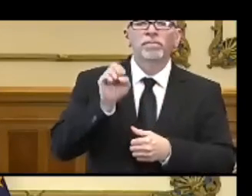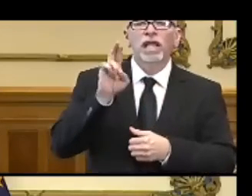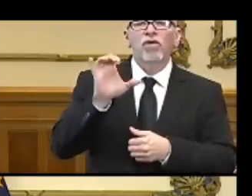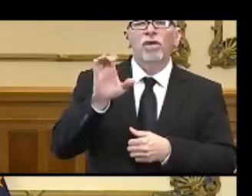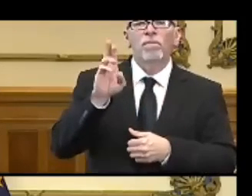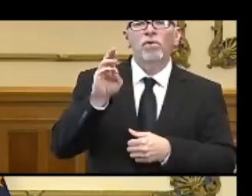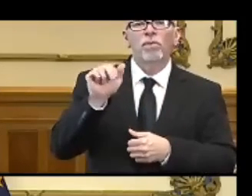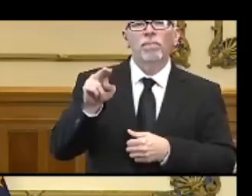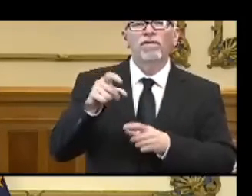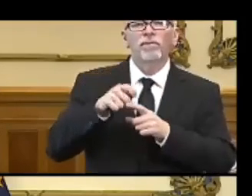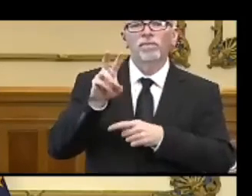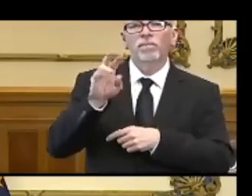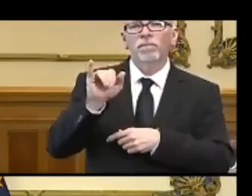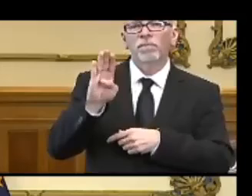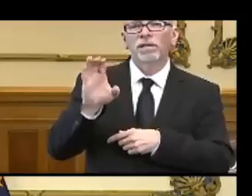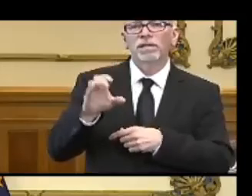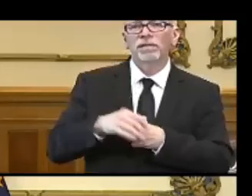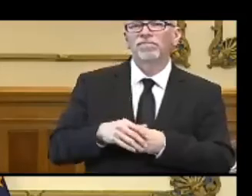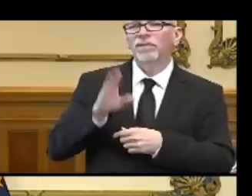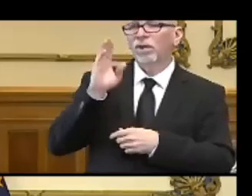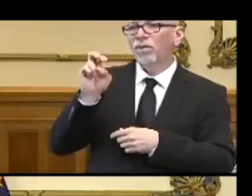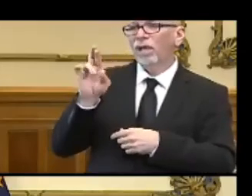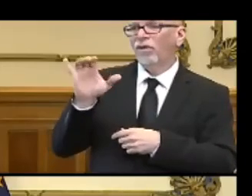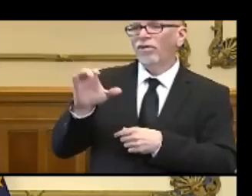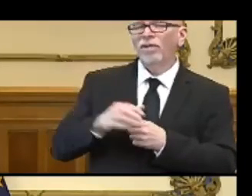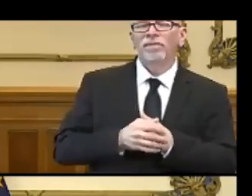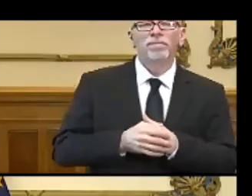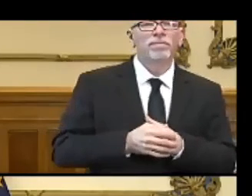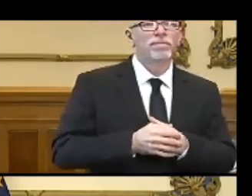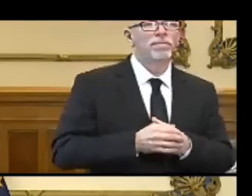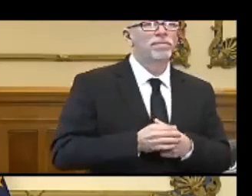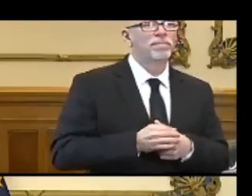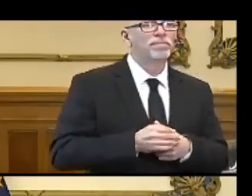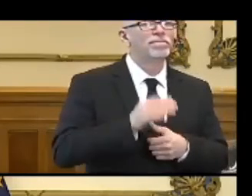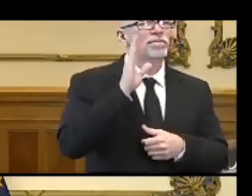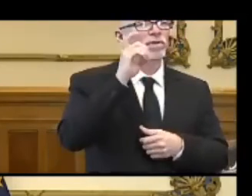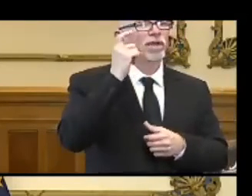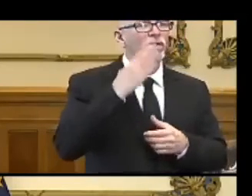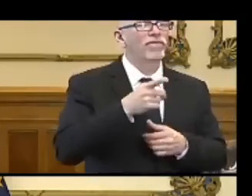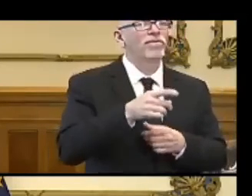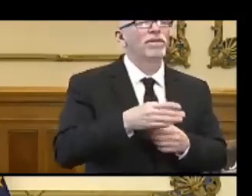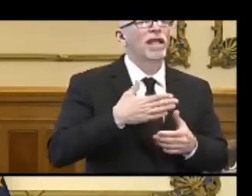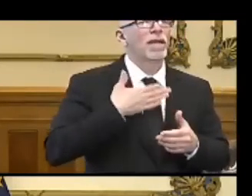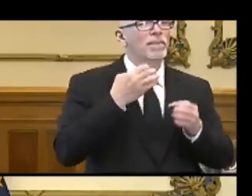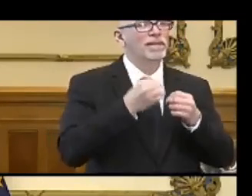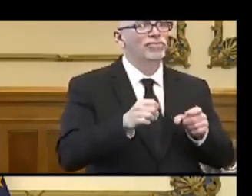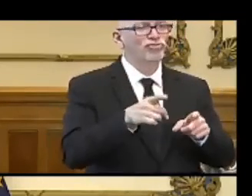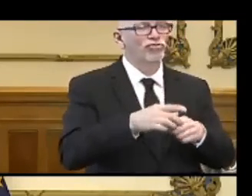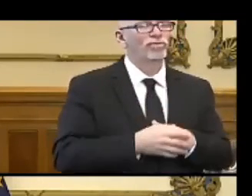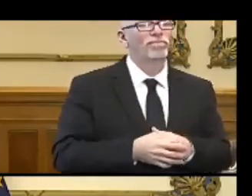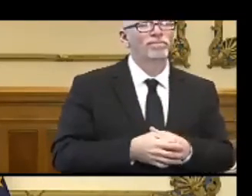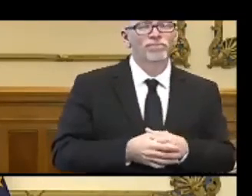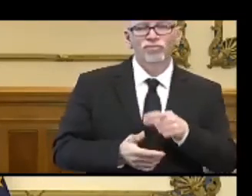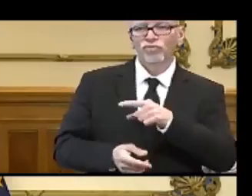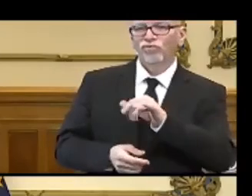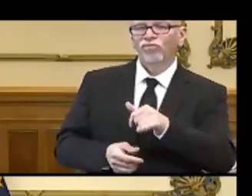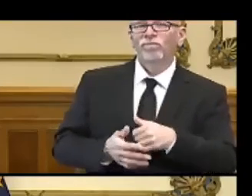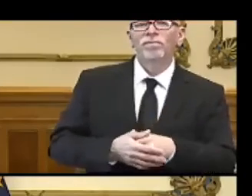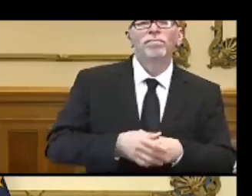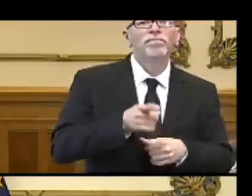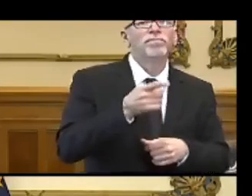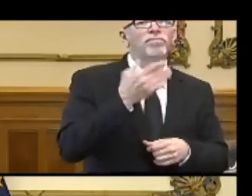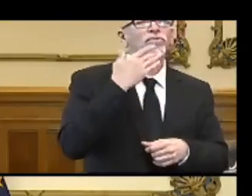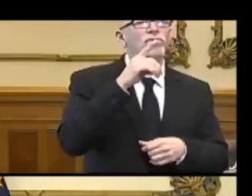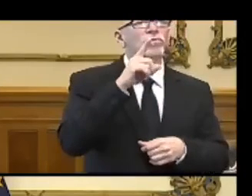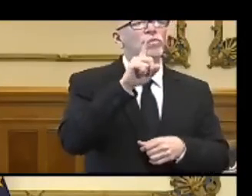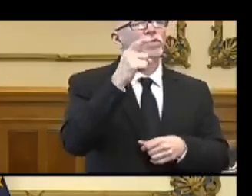Berman, WIBC. Hello, Eric. Hello, Governor. Happy Easter. You as well. Quick question for